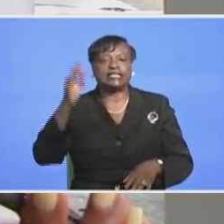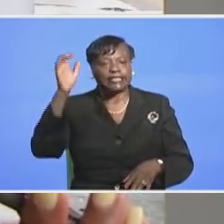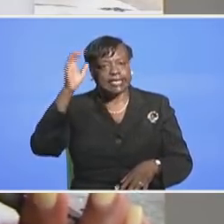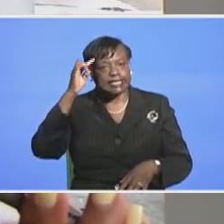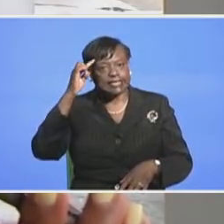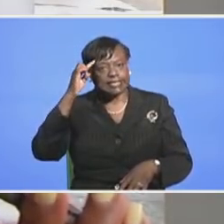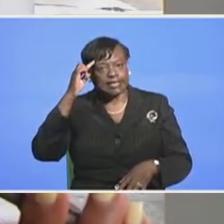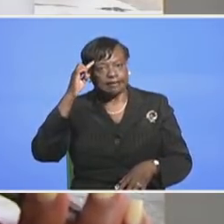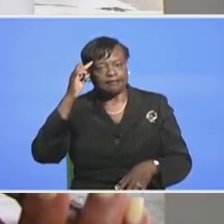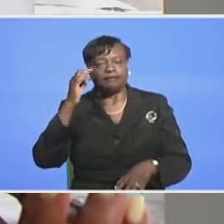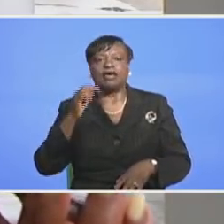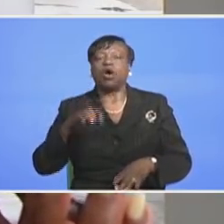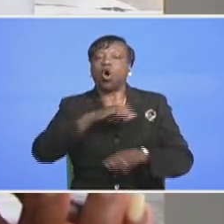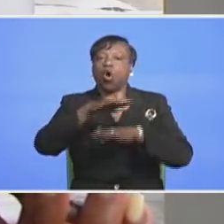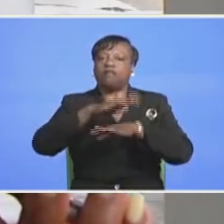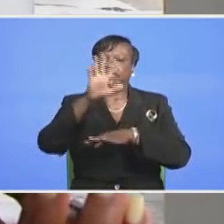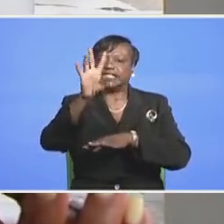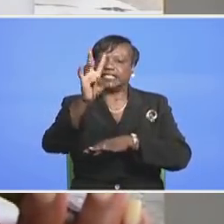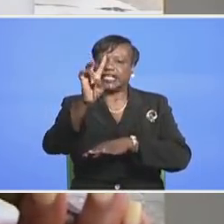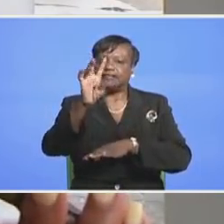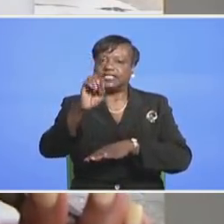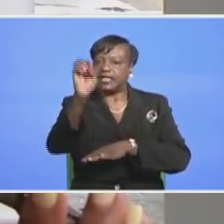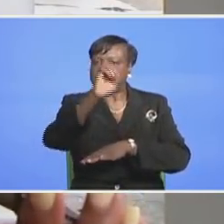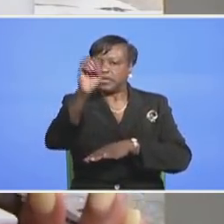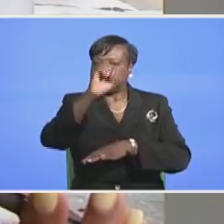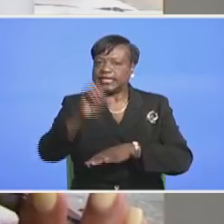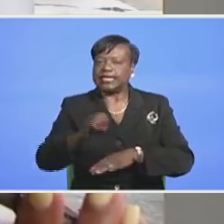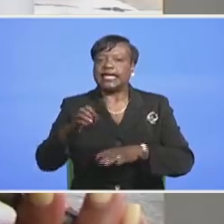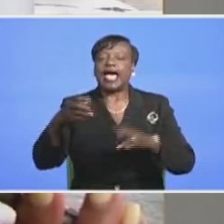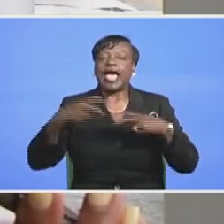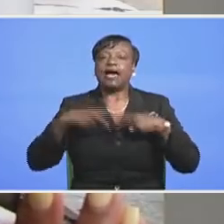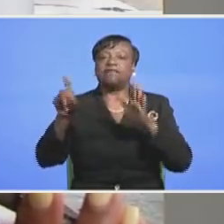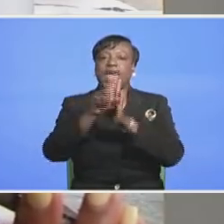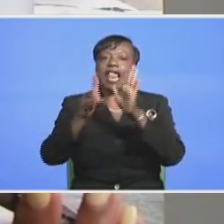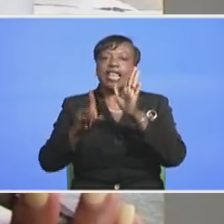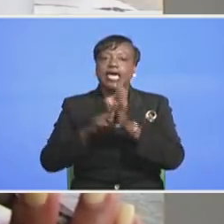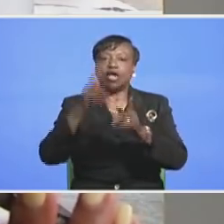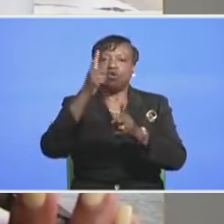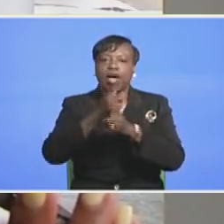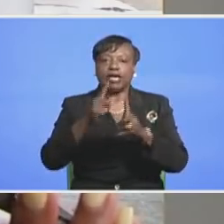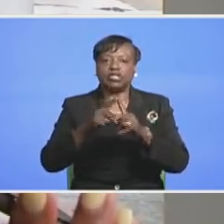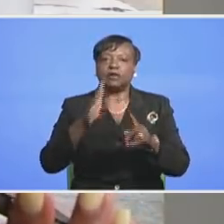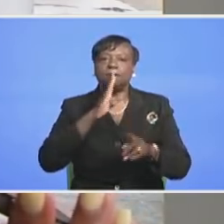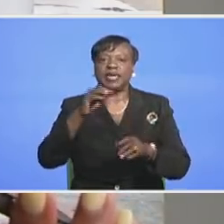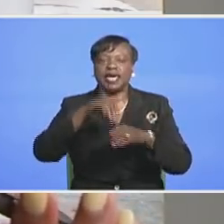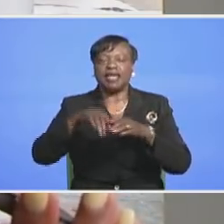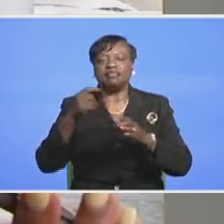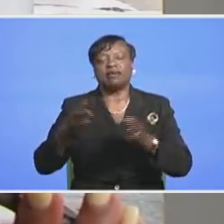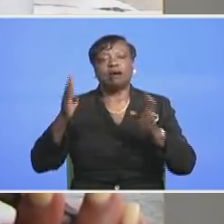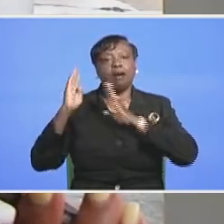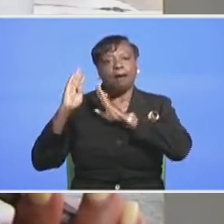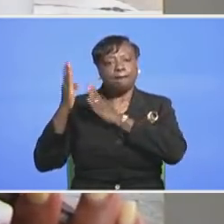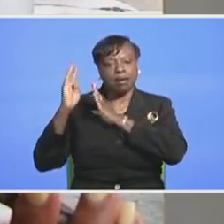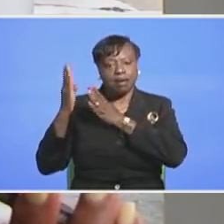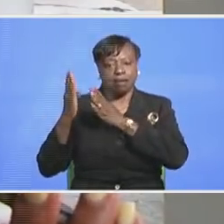Over 70% have the legal right to be in the Bahamas through different